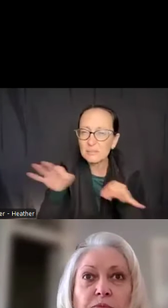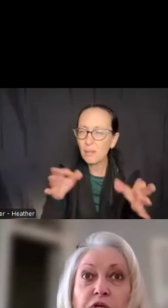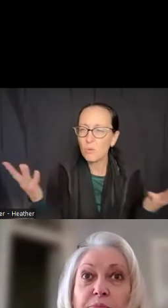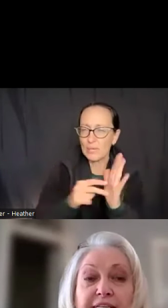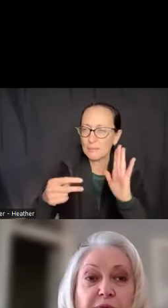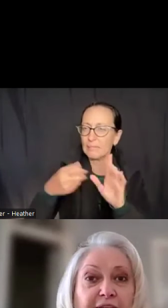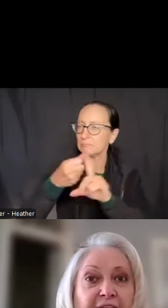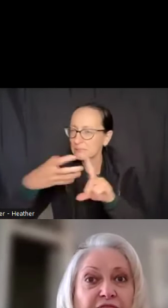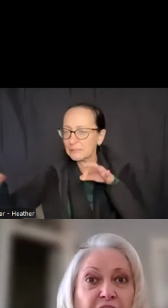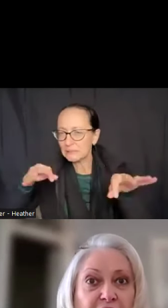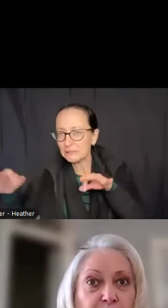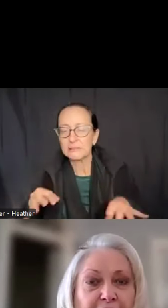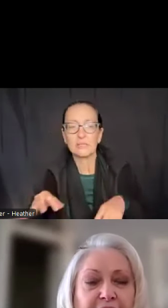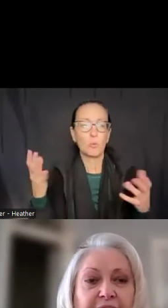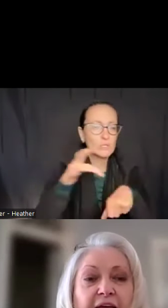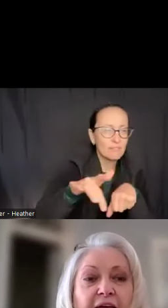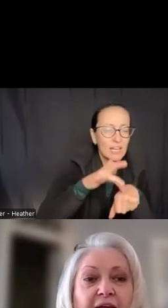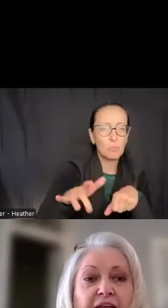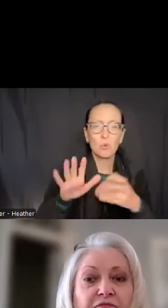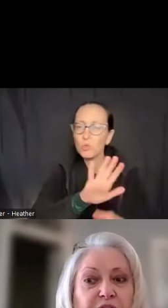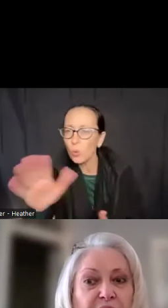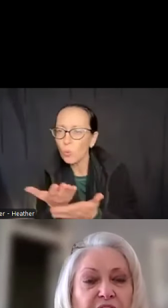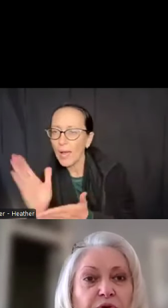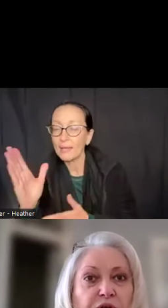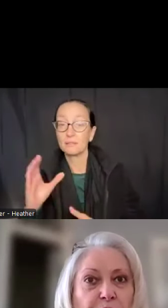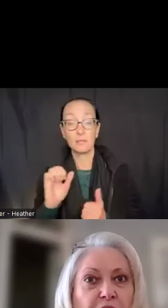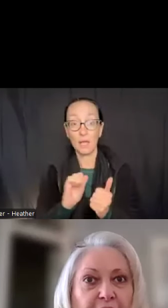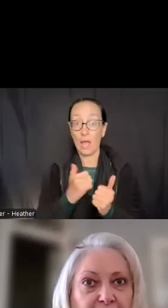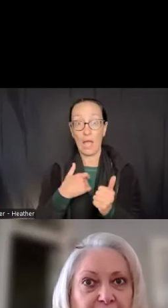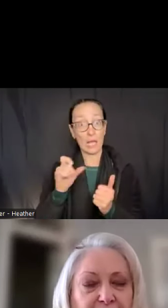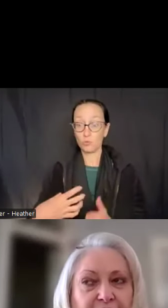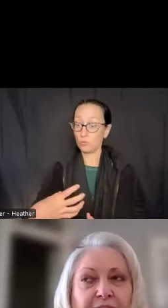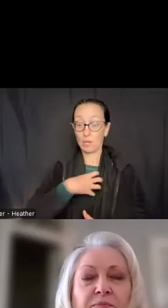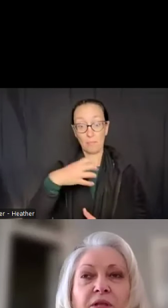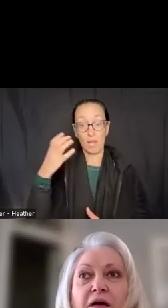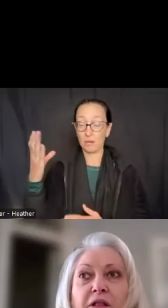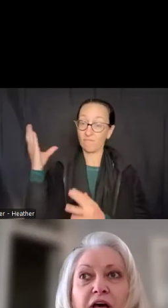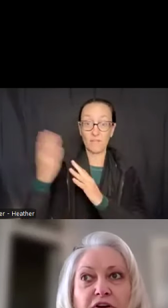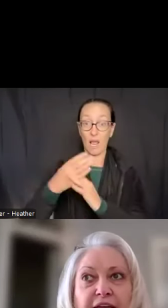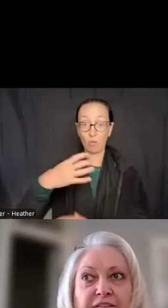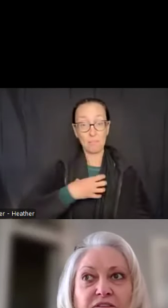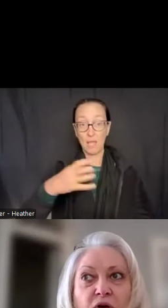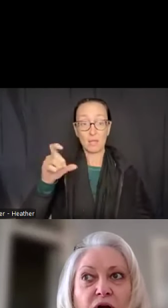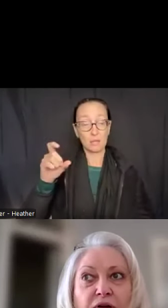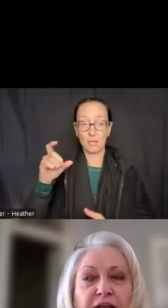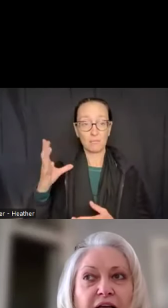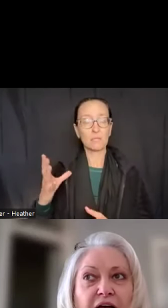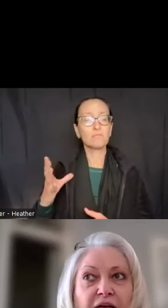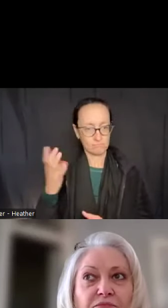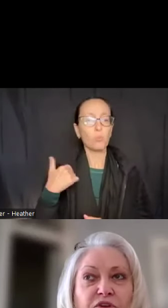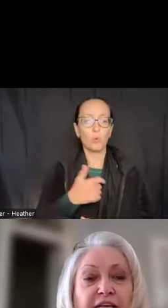available. Could be explaining how to file a complaint. And from time to time, we do open up cases. A lot of our cases